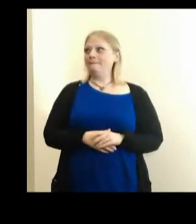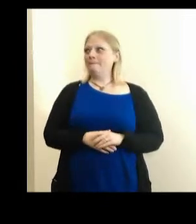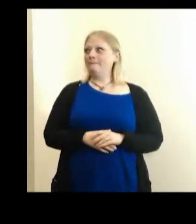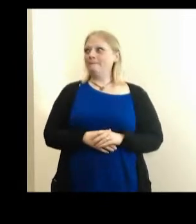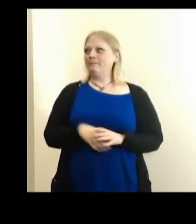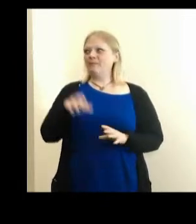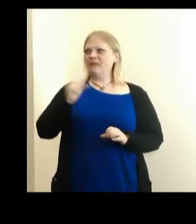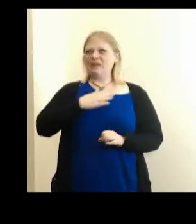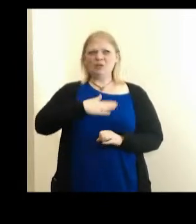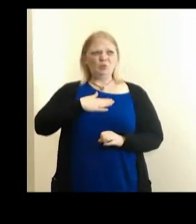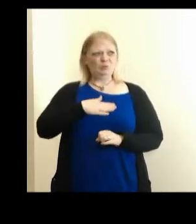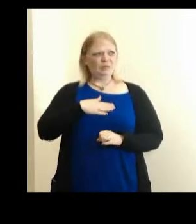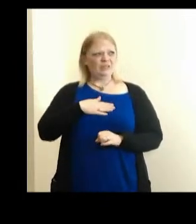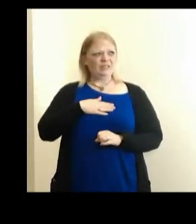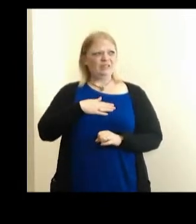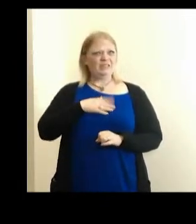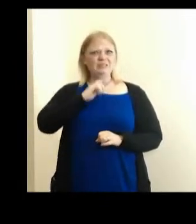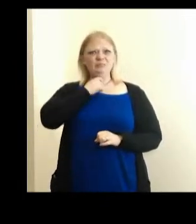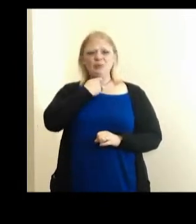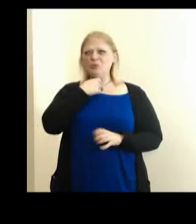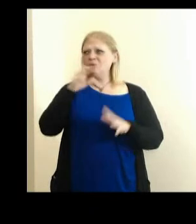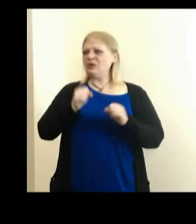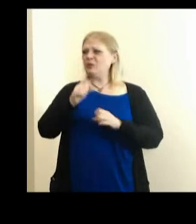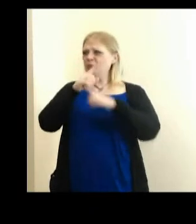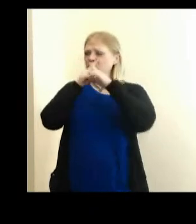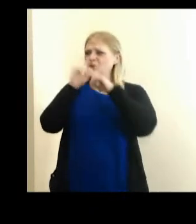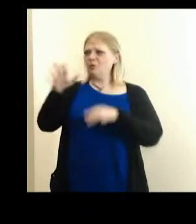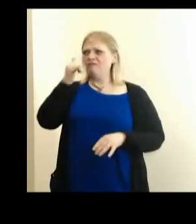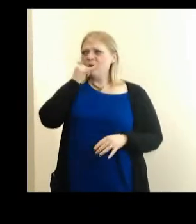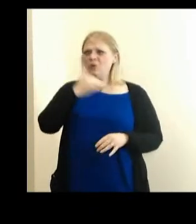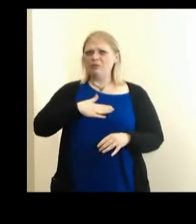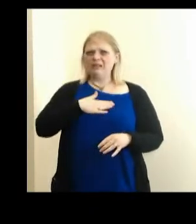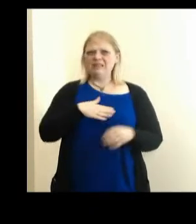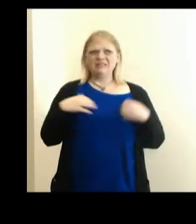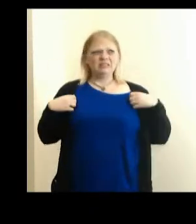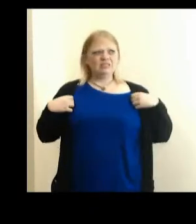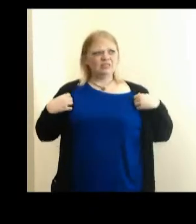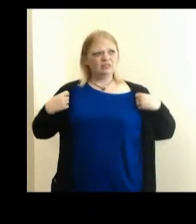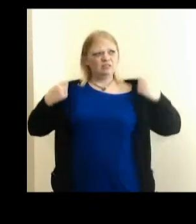Can you please mute them? I need everyone to mute their phone on the other line.